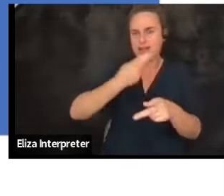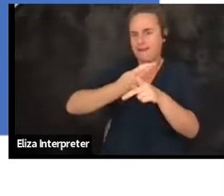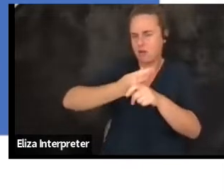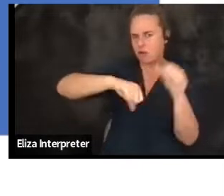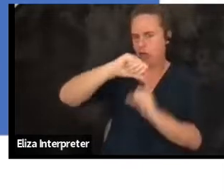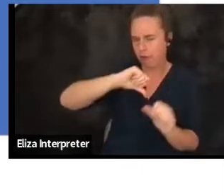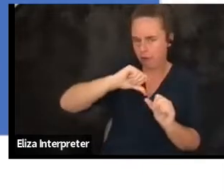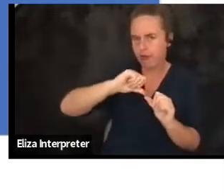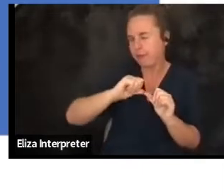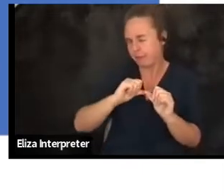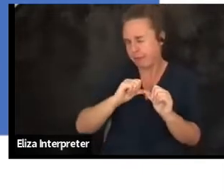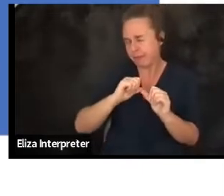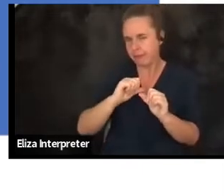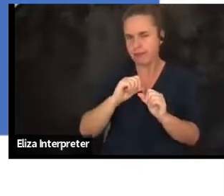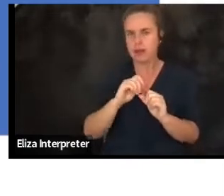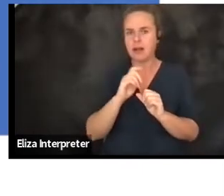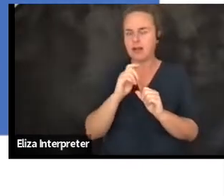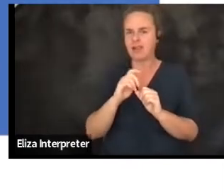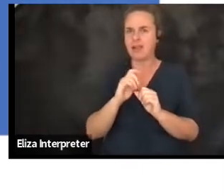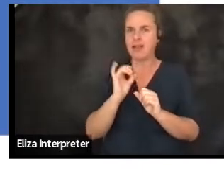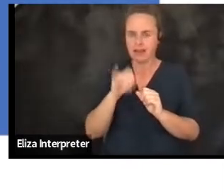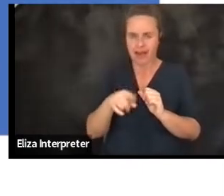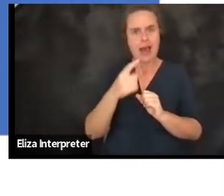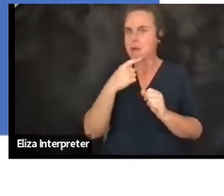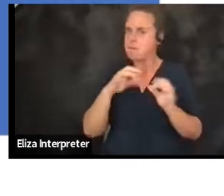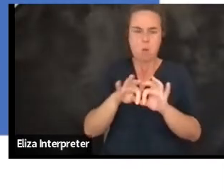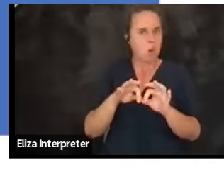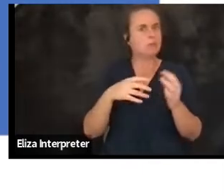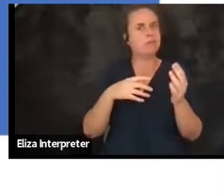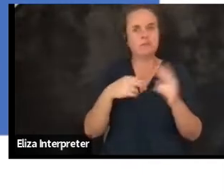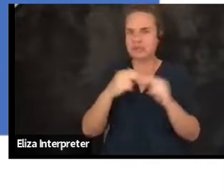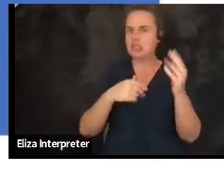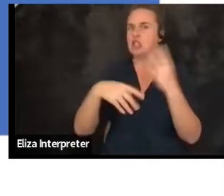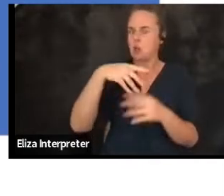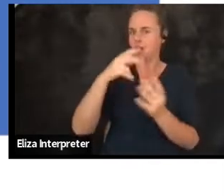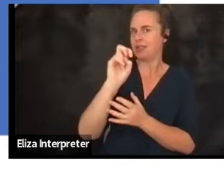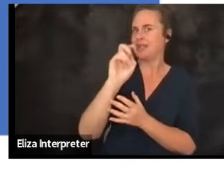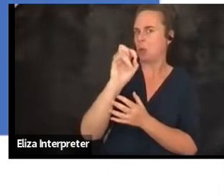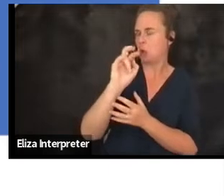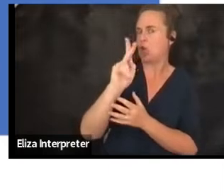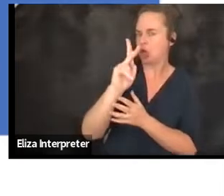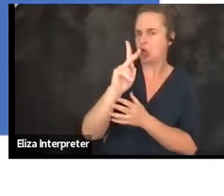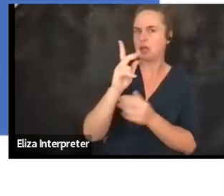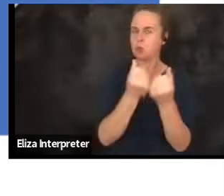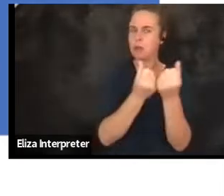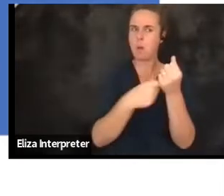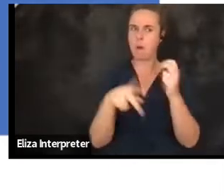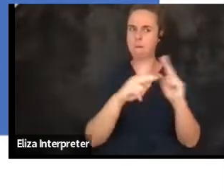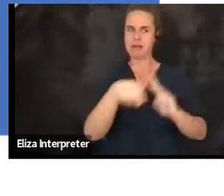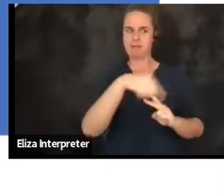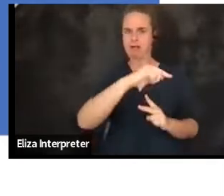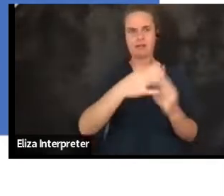social network that really supports people no matter where they are at in their journey and no matter what it is that they